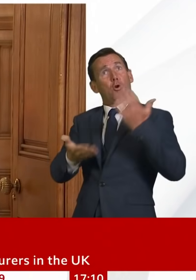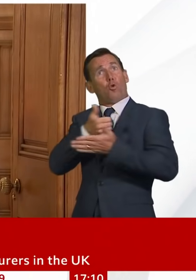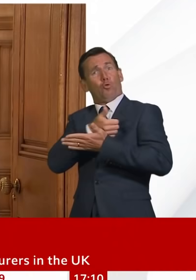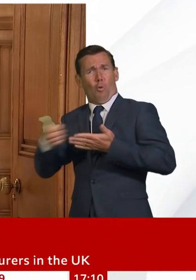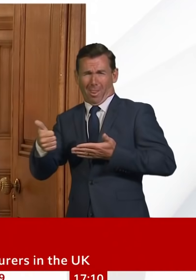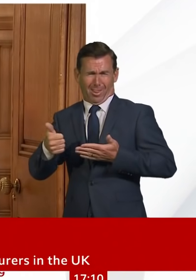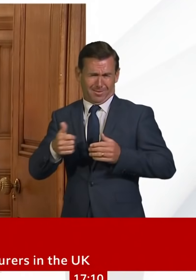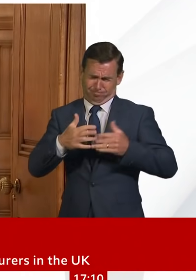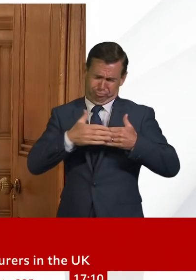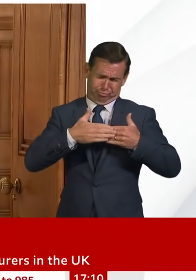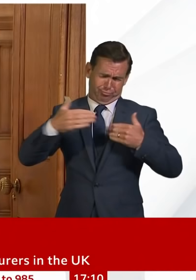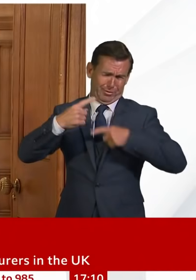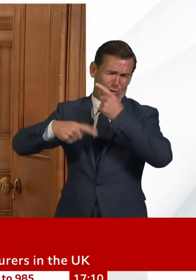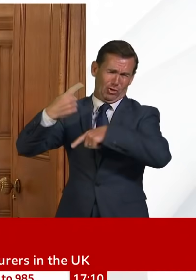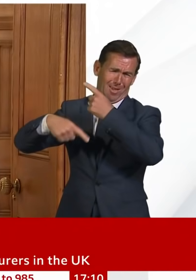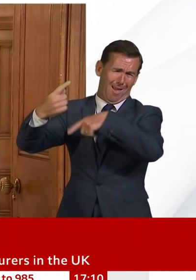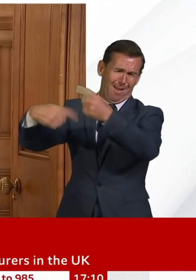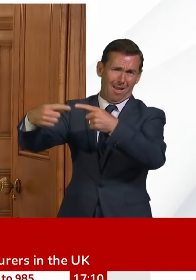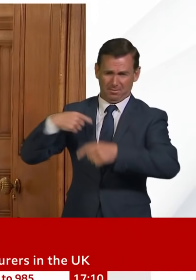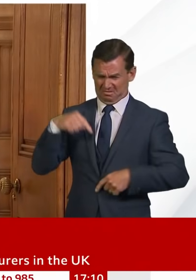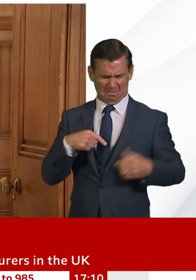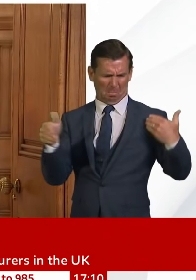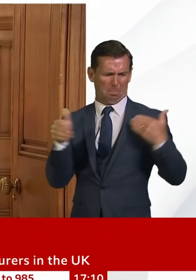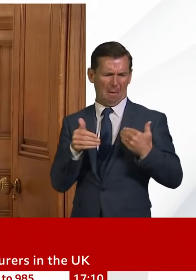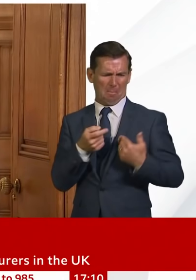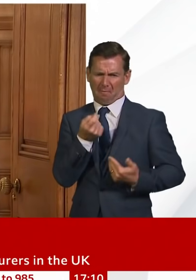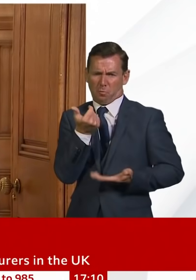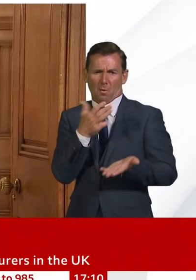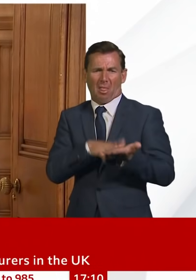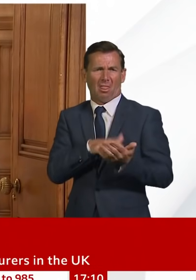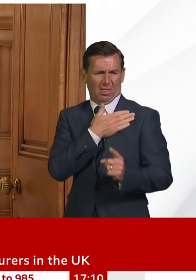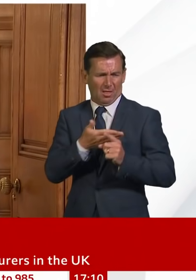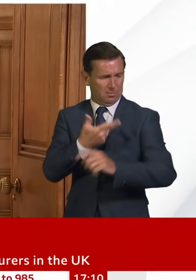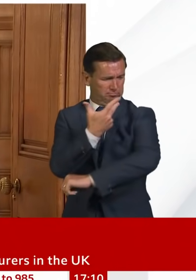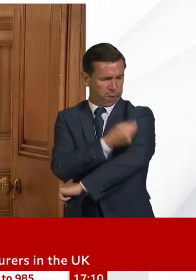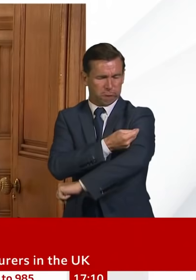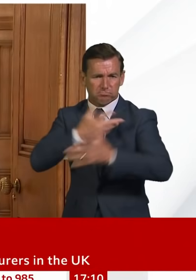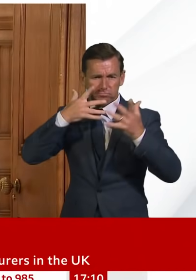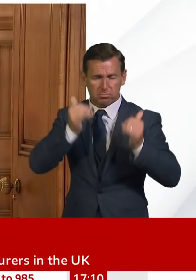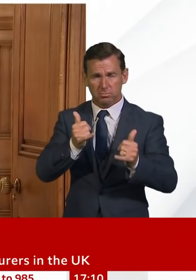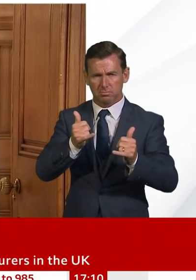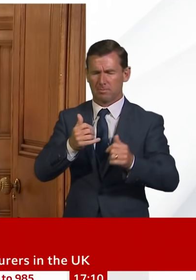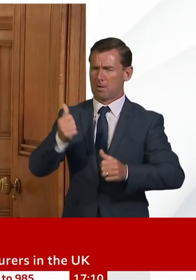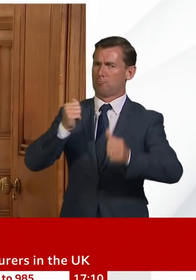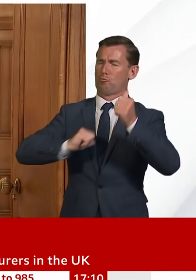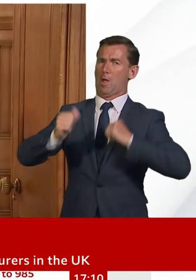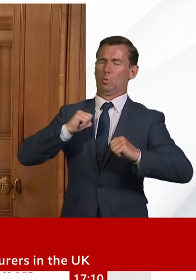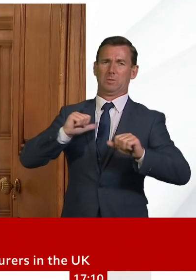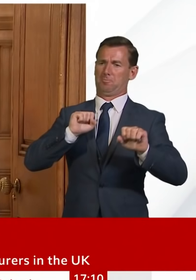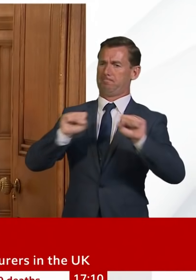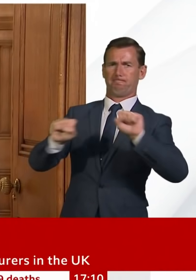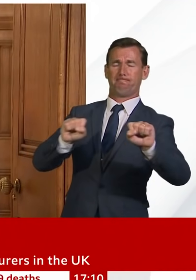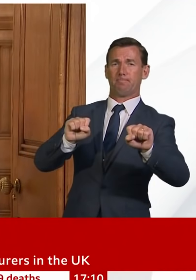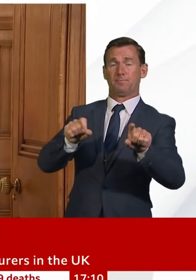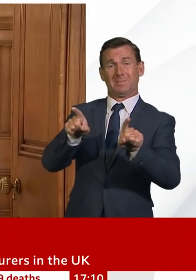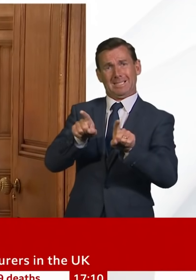I'm very proud of the work taken so far. At the same time, we'll invest in manufacturing capability so